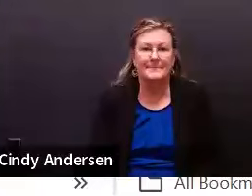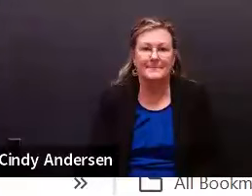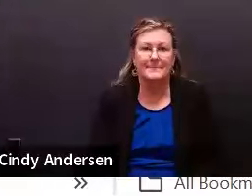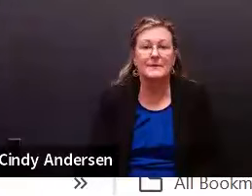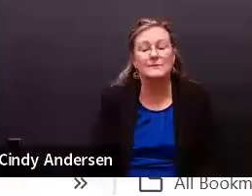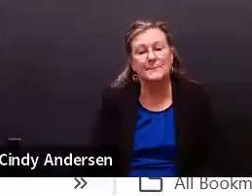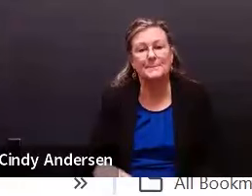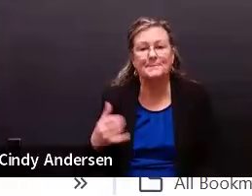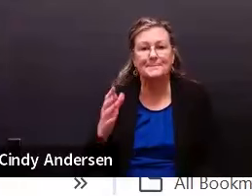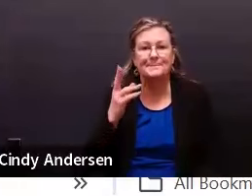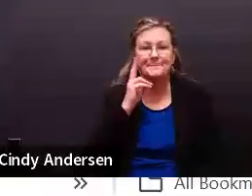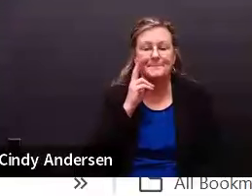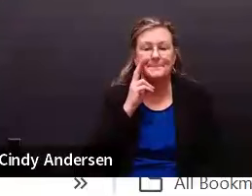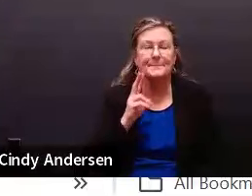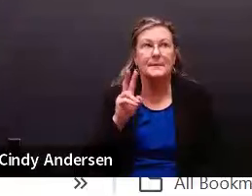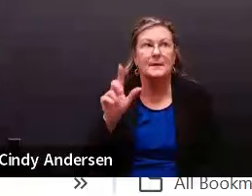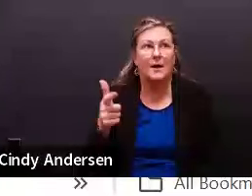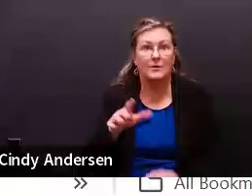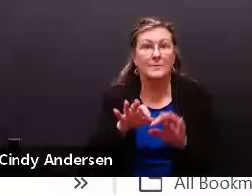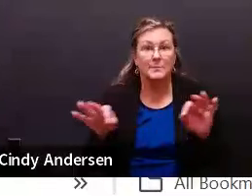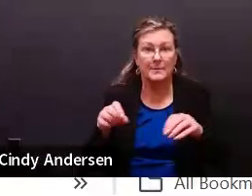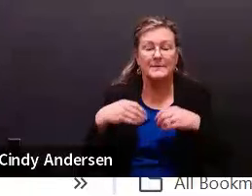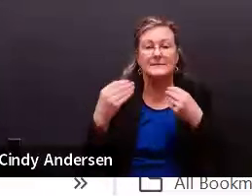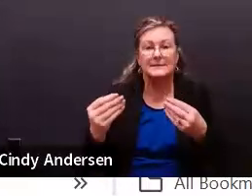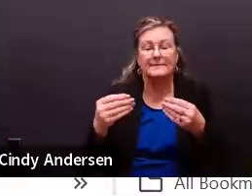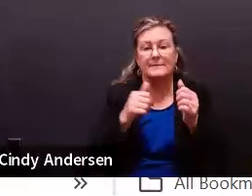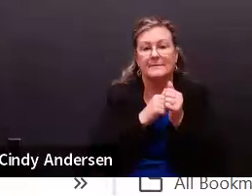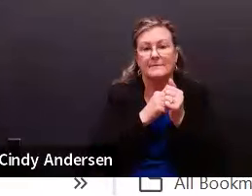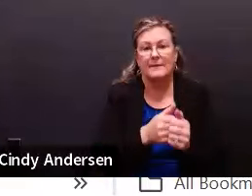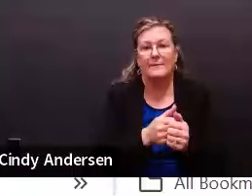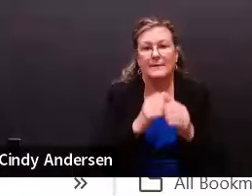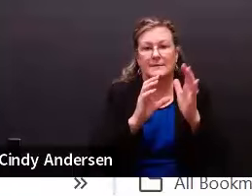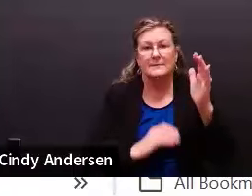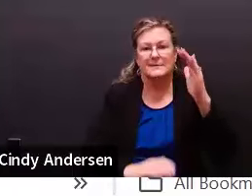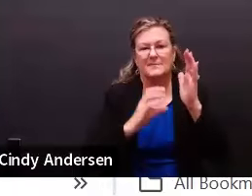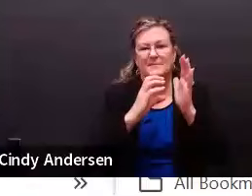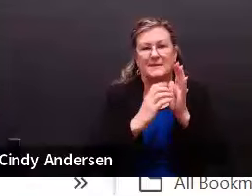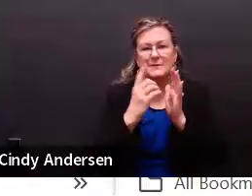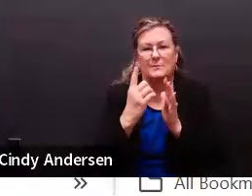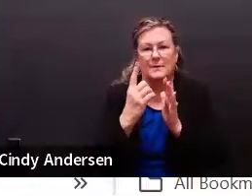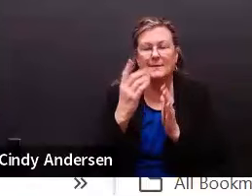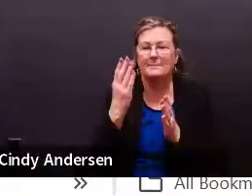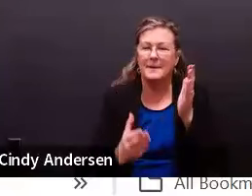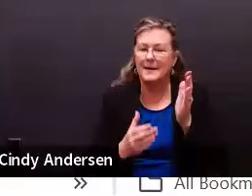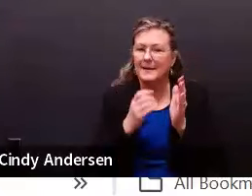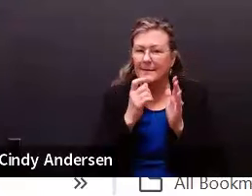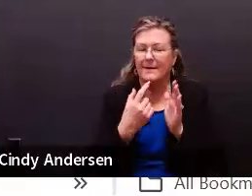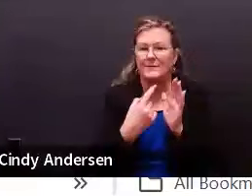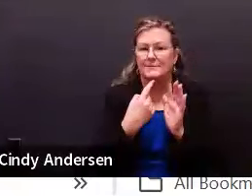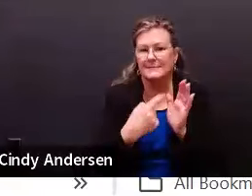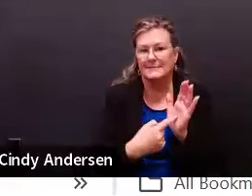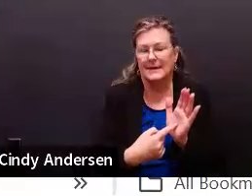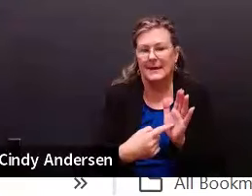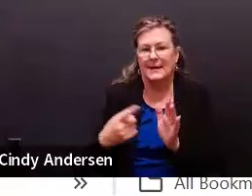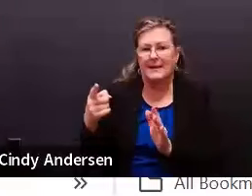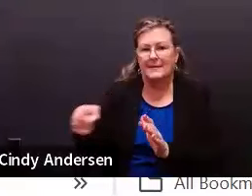So let's see. An alternate diploma is issued in accordance with subsection 1 may not indicate that the recipient is a student